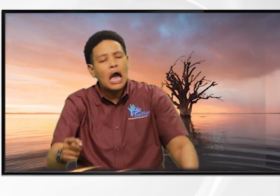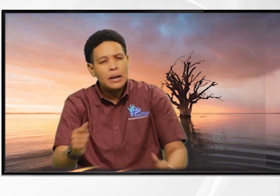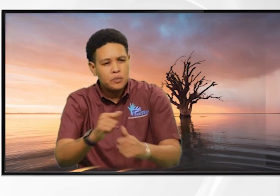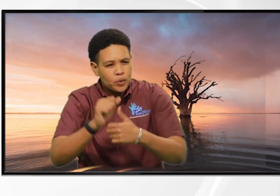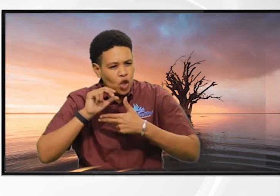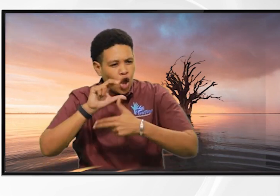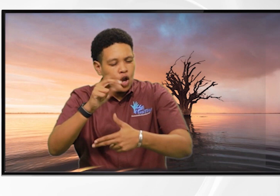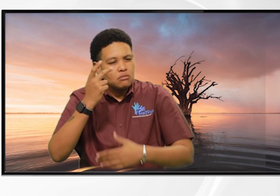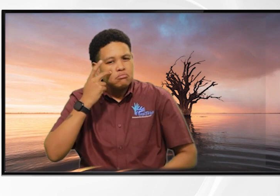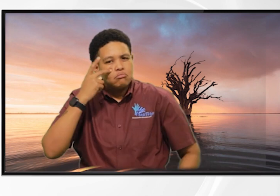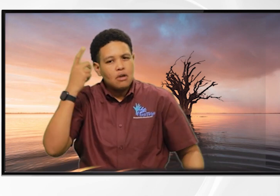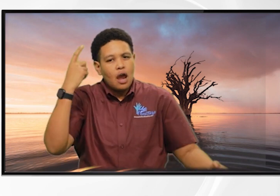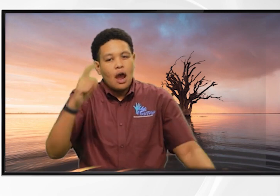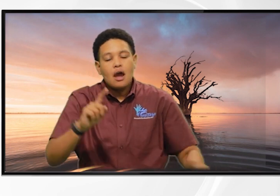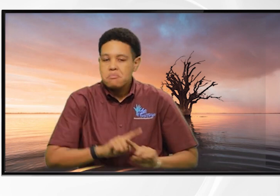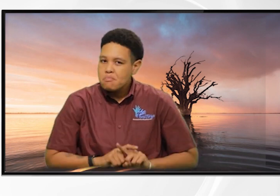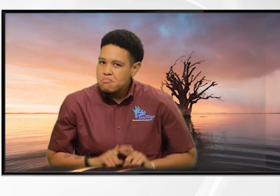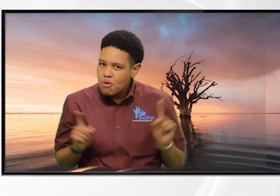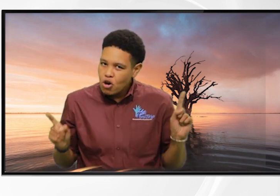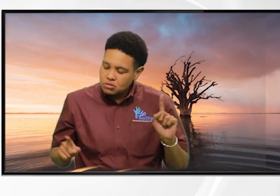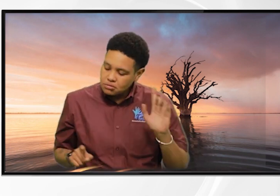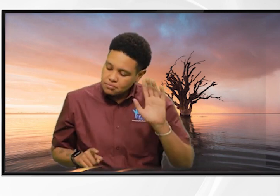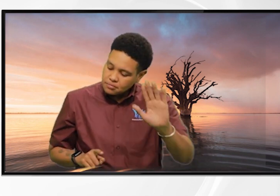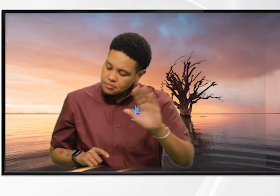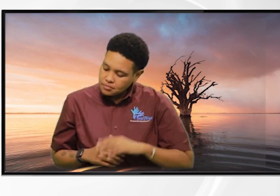with the hurricanes, but